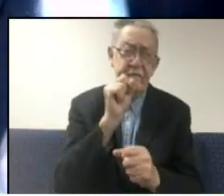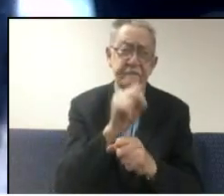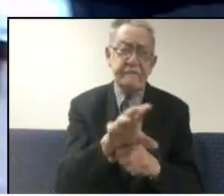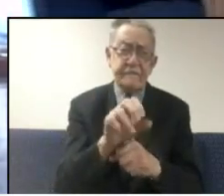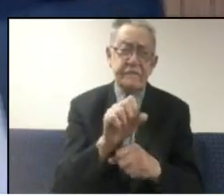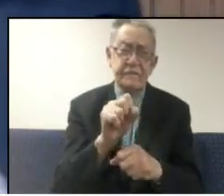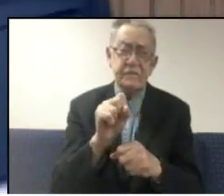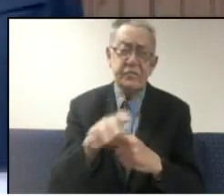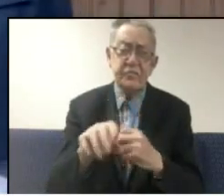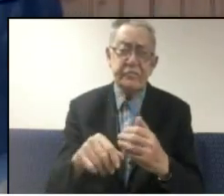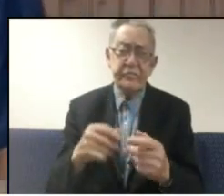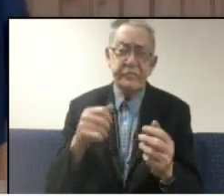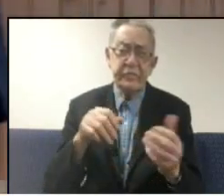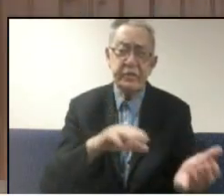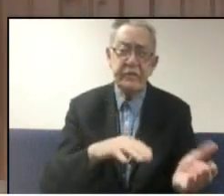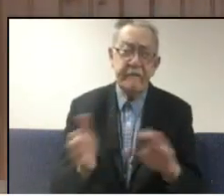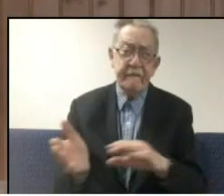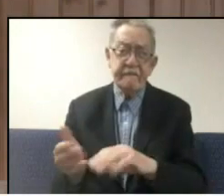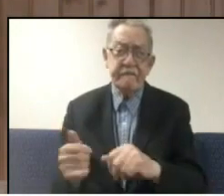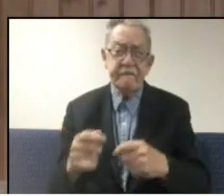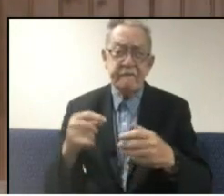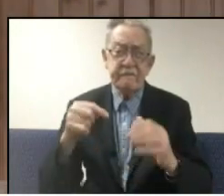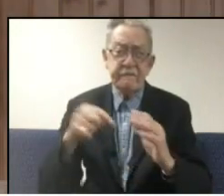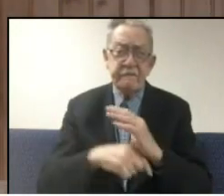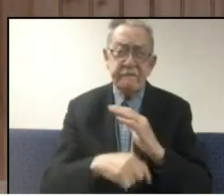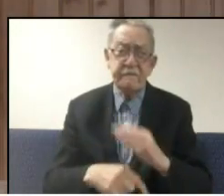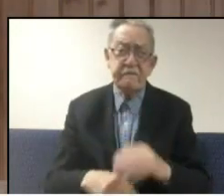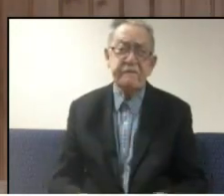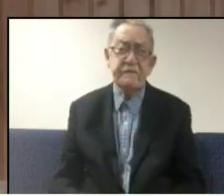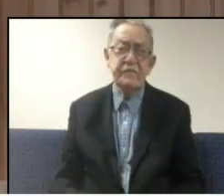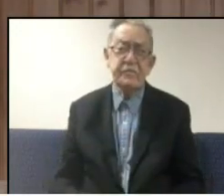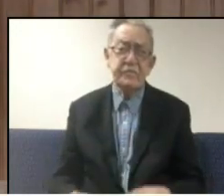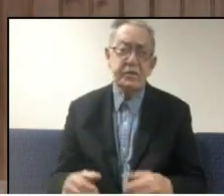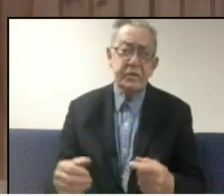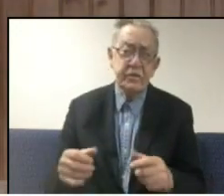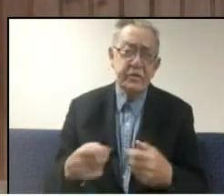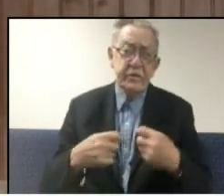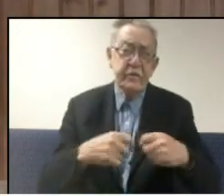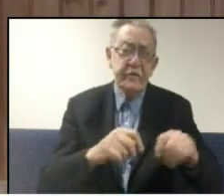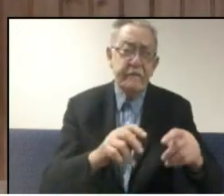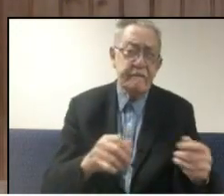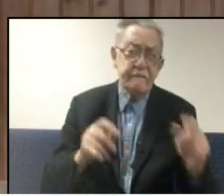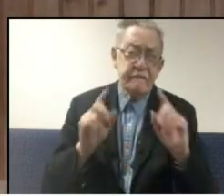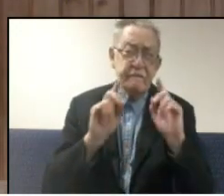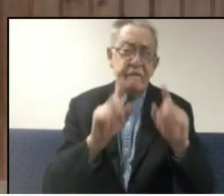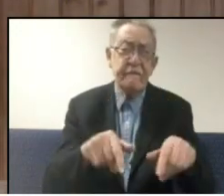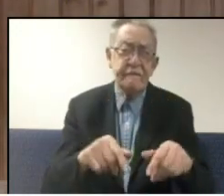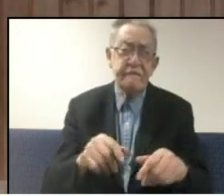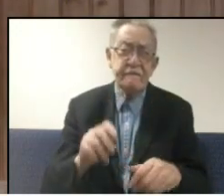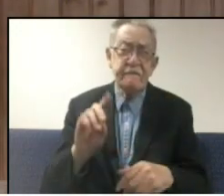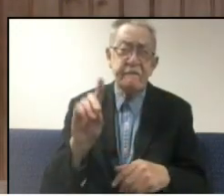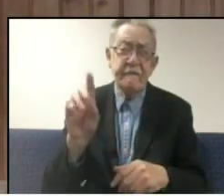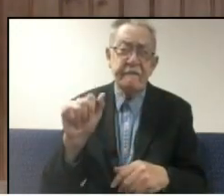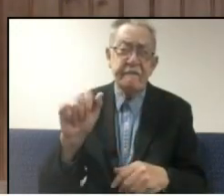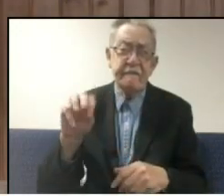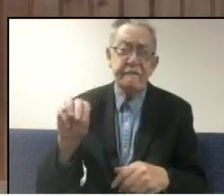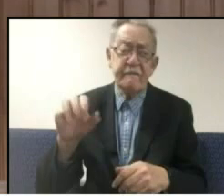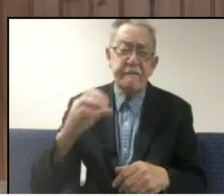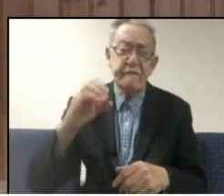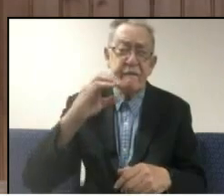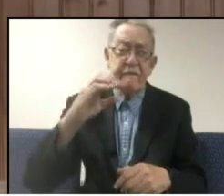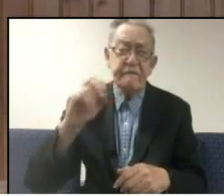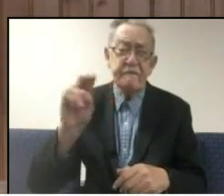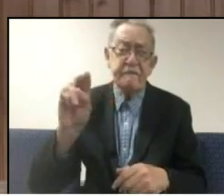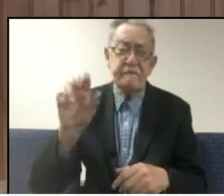arrest more people and to try to try to blot out this new movement called Christianity. So